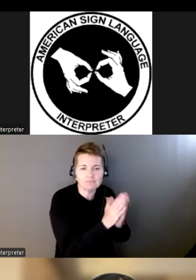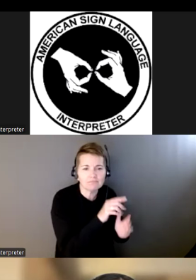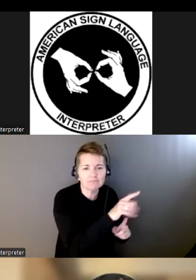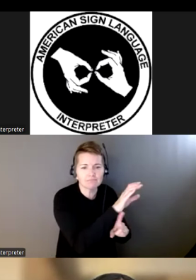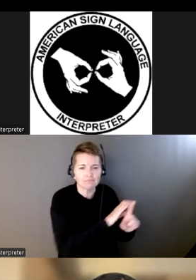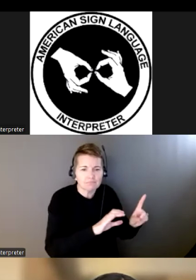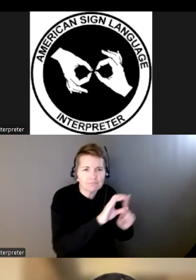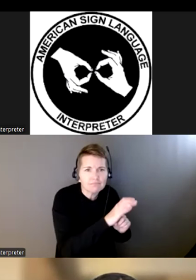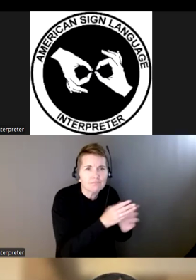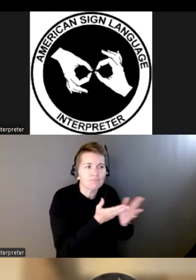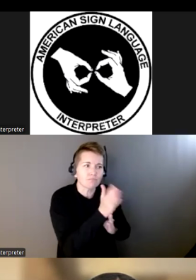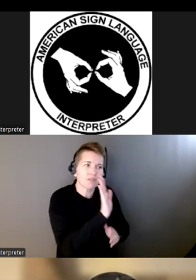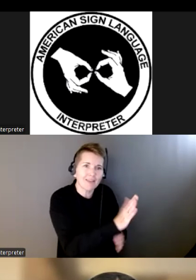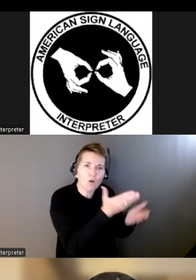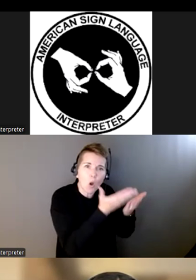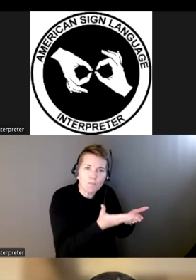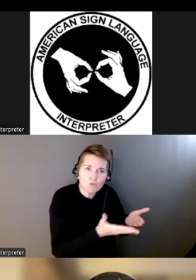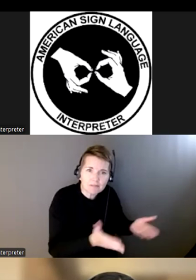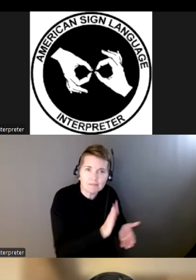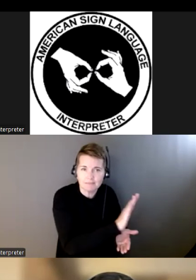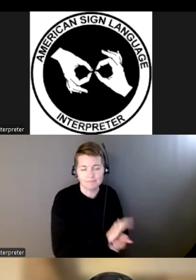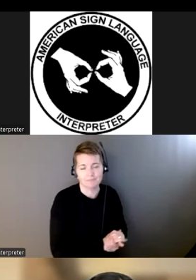the objects depicted in their Chekori piece.